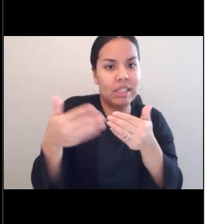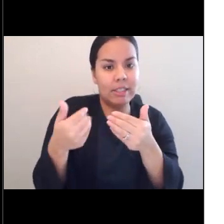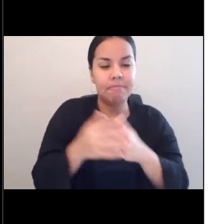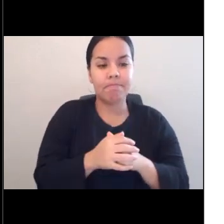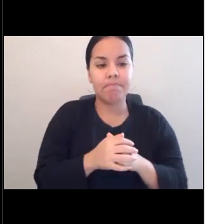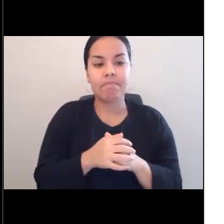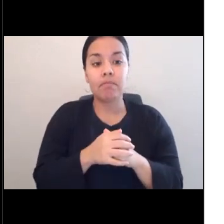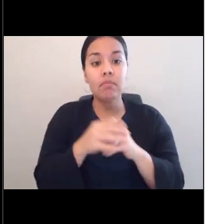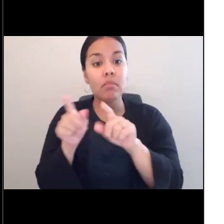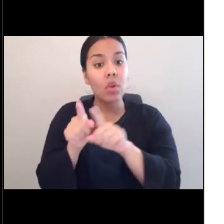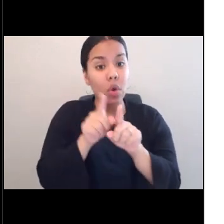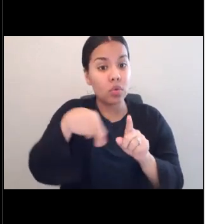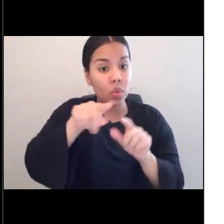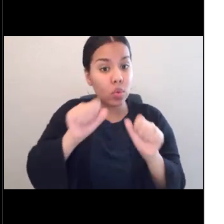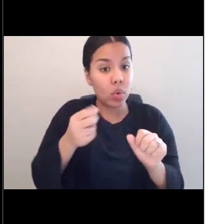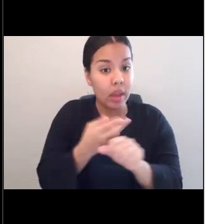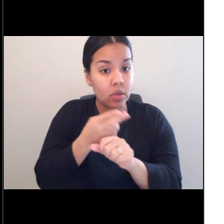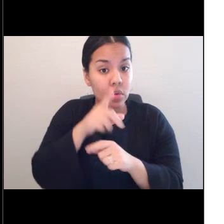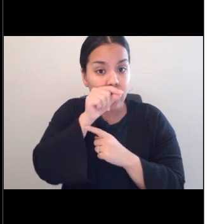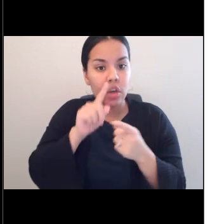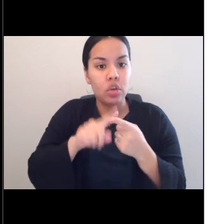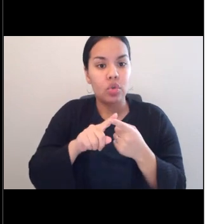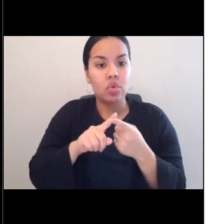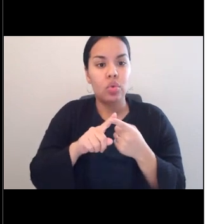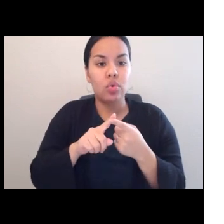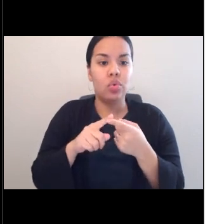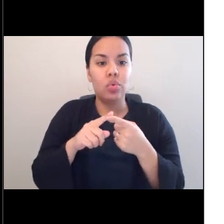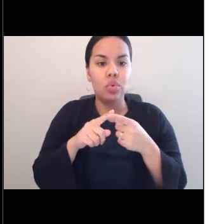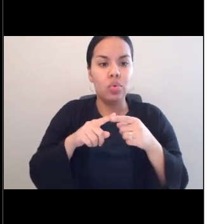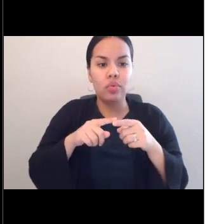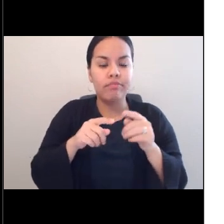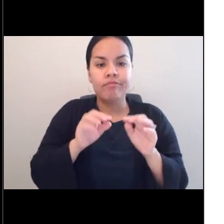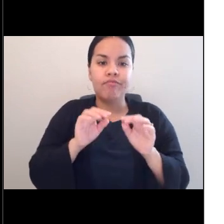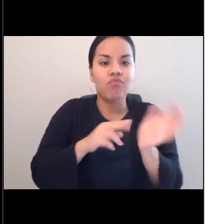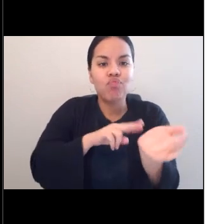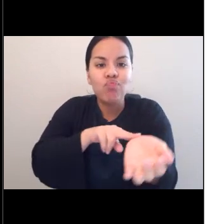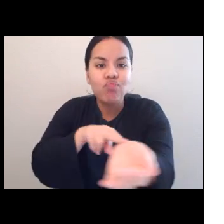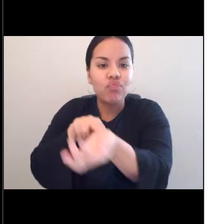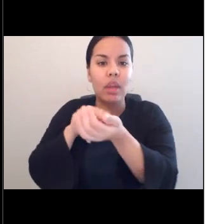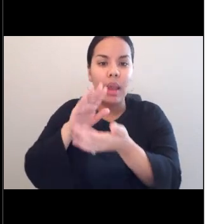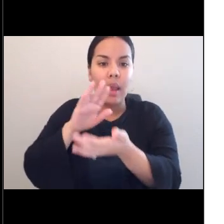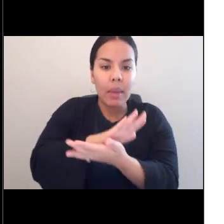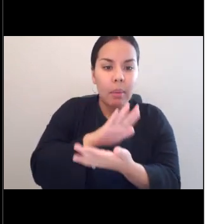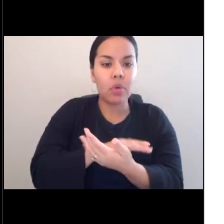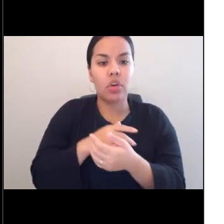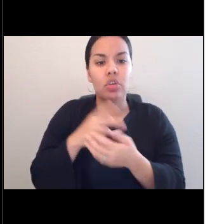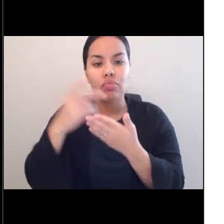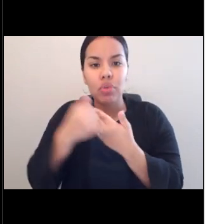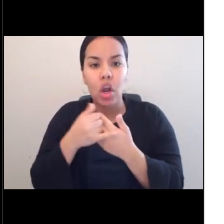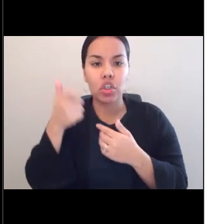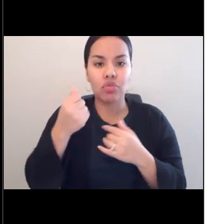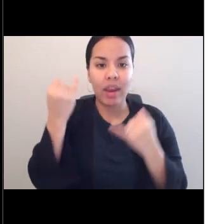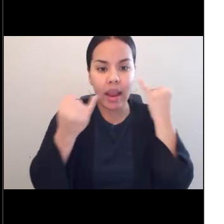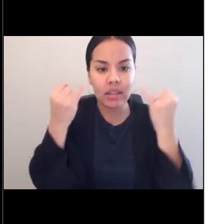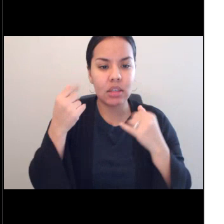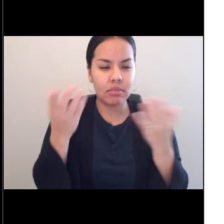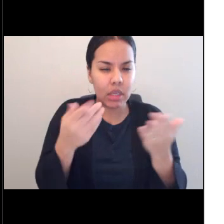can also use Twitter to crowdsource papers and projects and grant ideas. So here we have Rachel